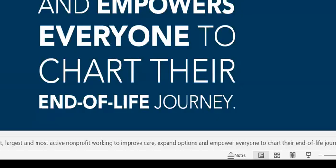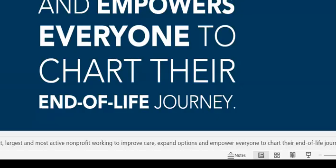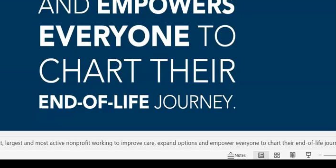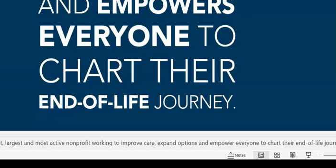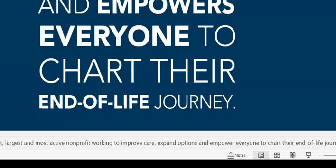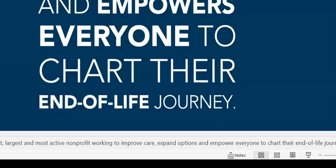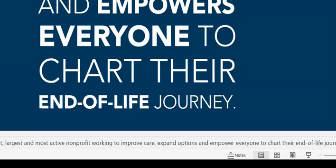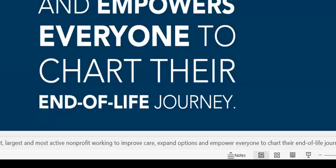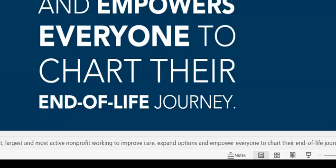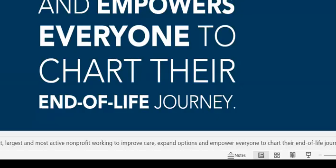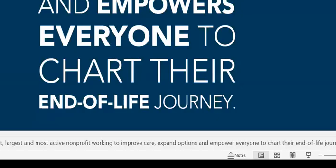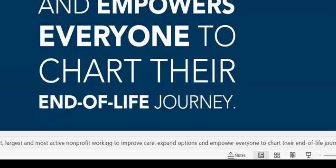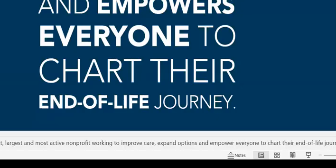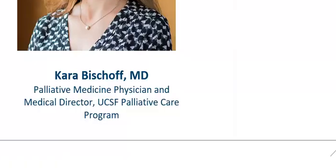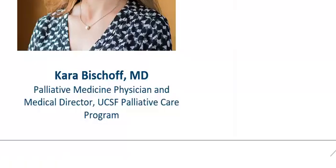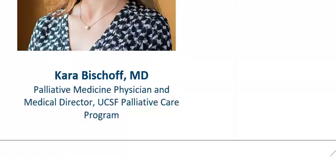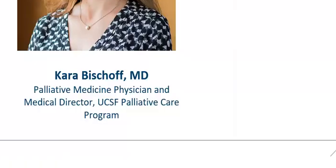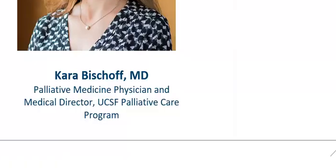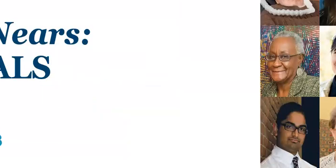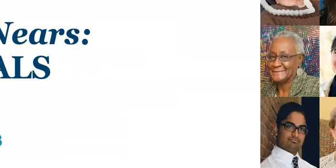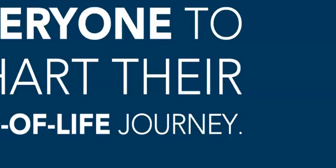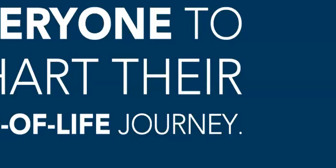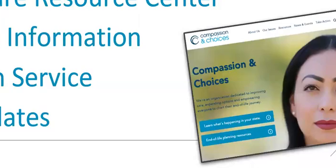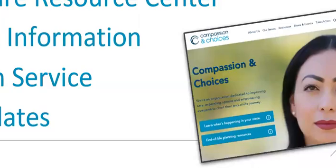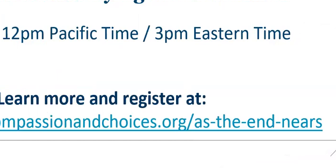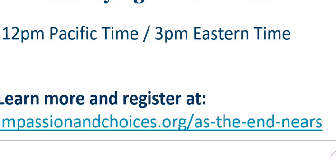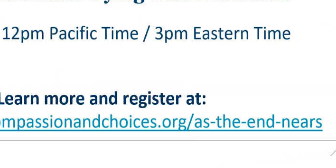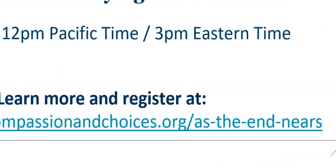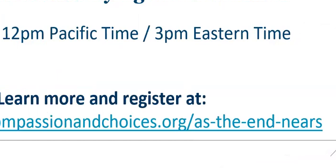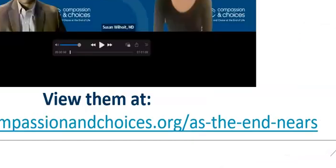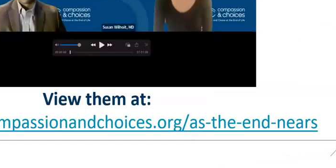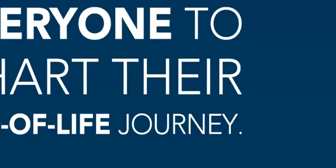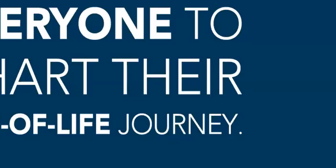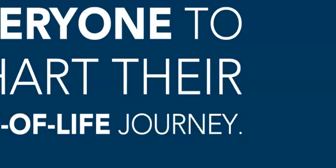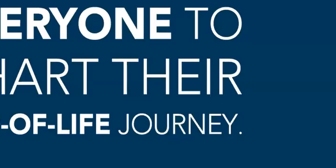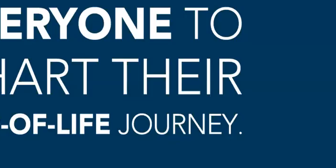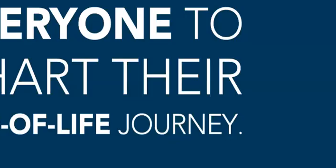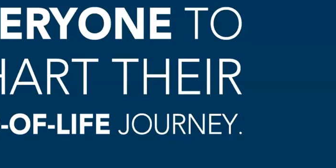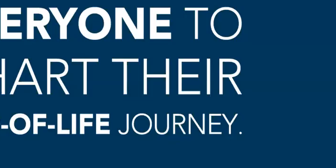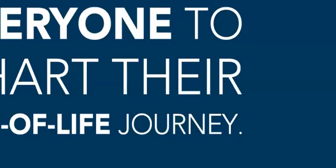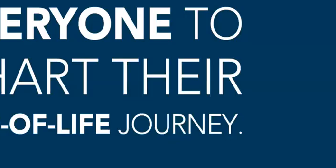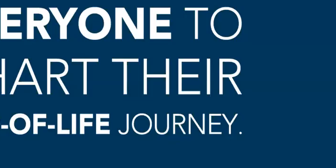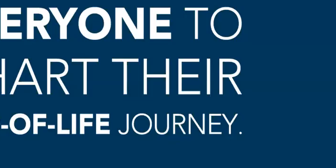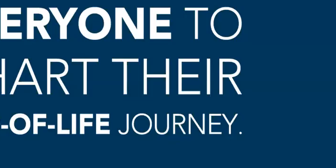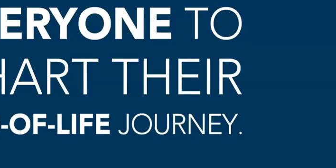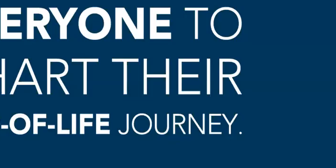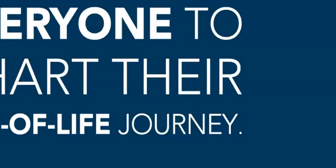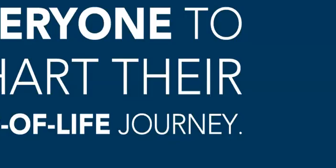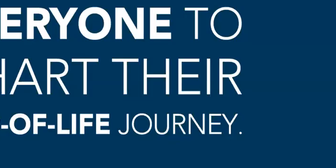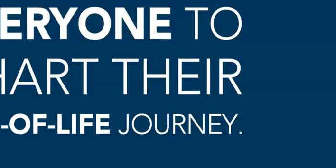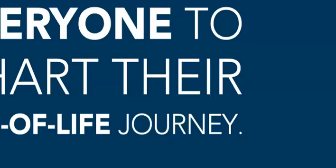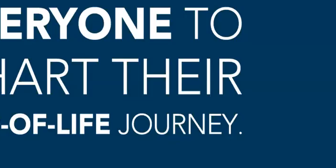and there we go. So compassion and choices, where are you? There we go. Okay. This is the